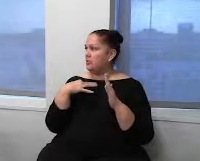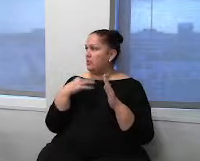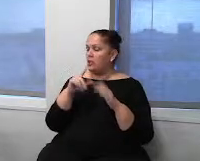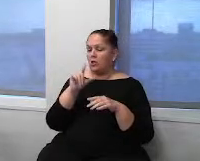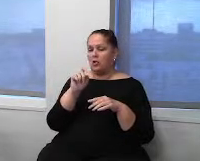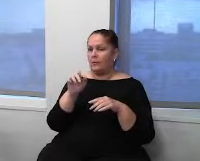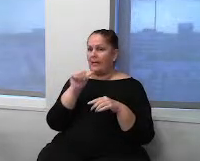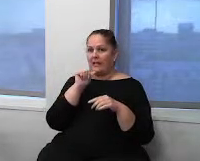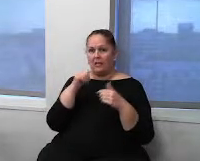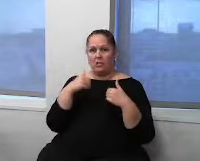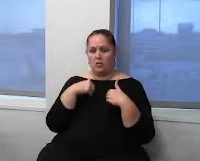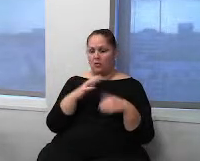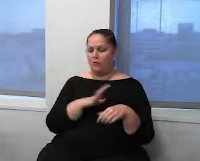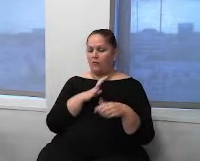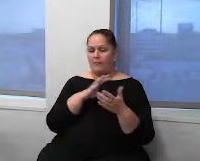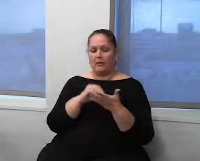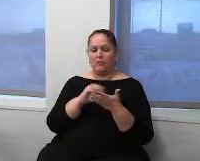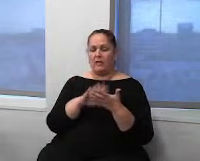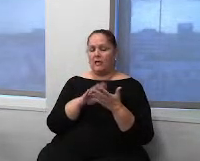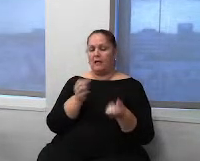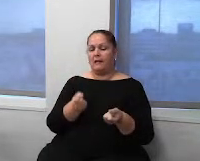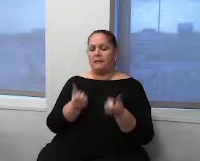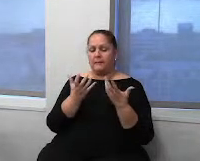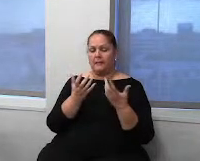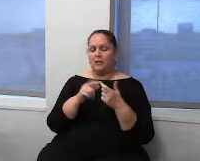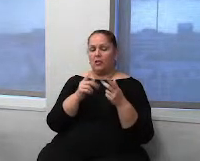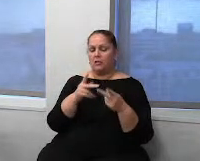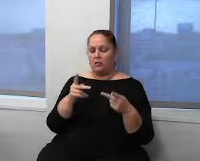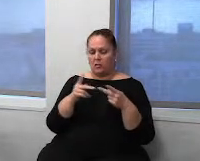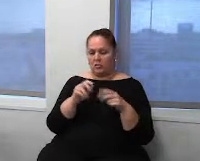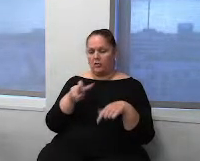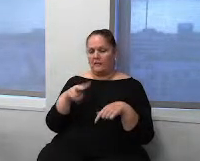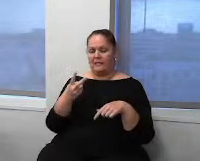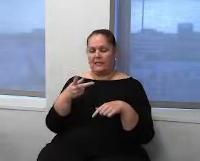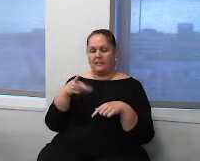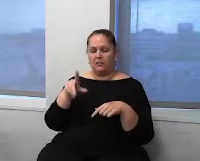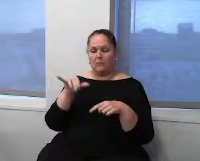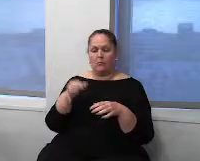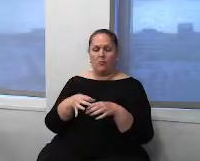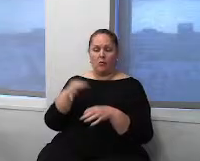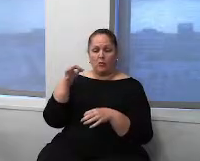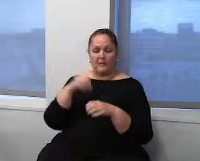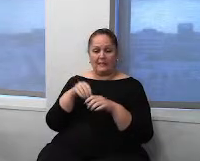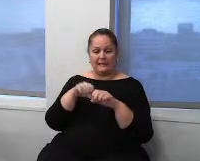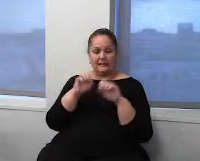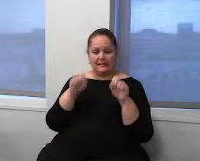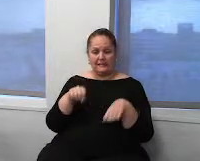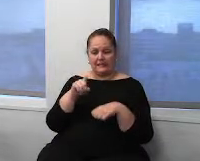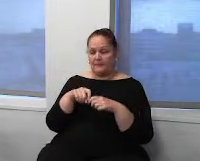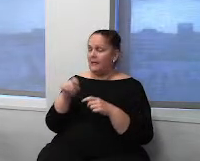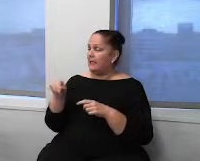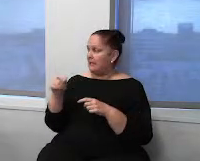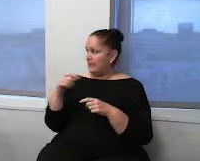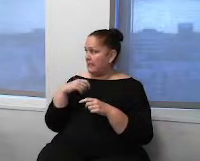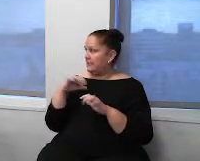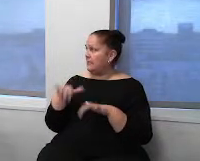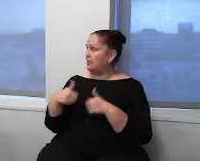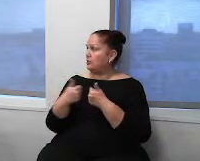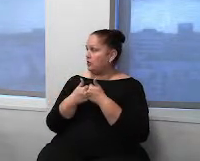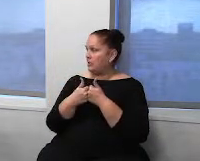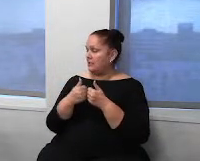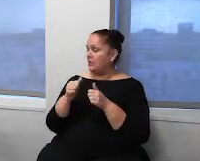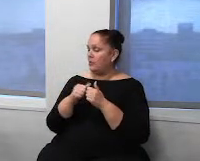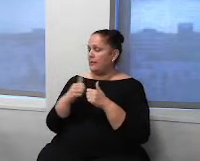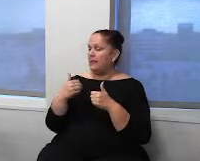application, LUMA had no formal record of the number or location of the secondary poles in the system? There